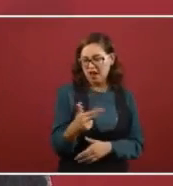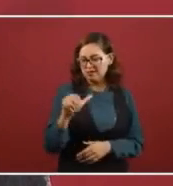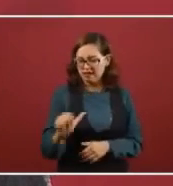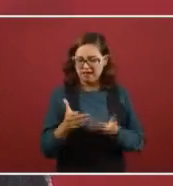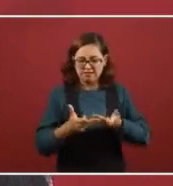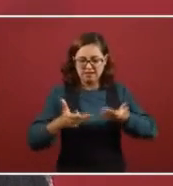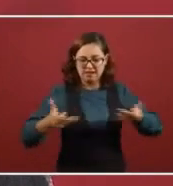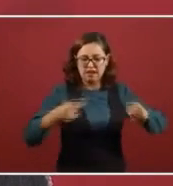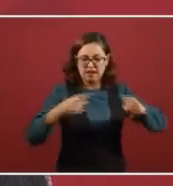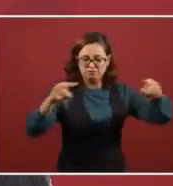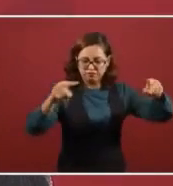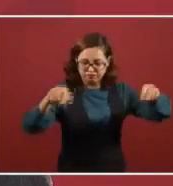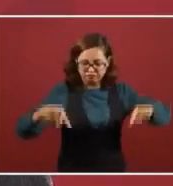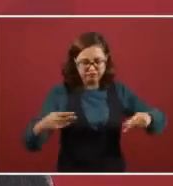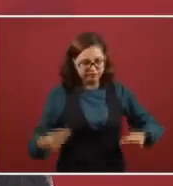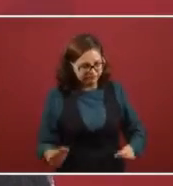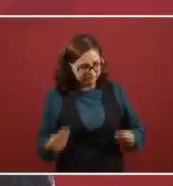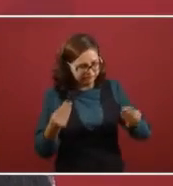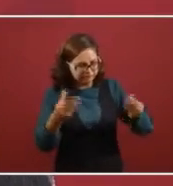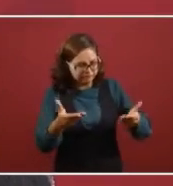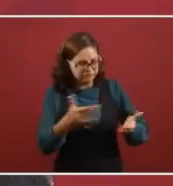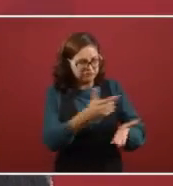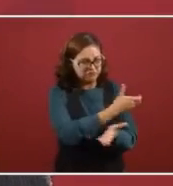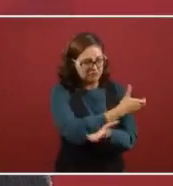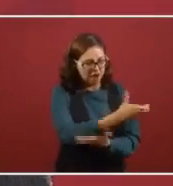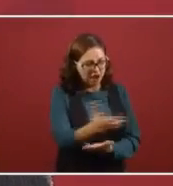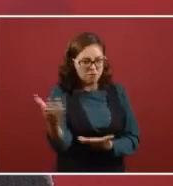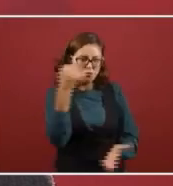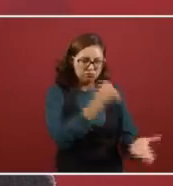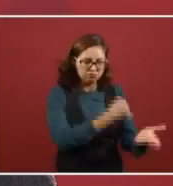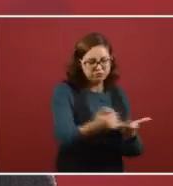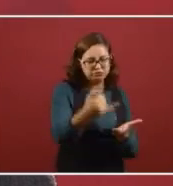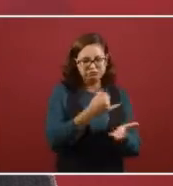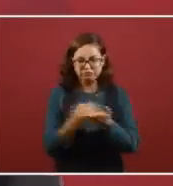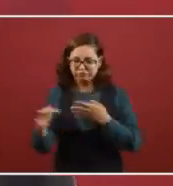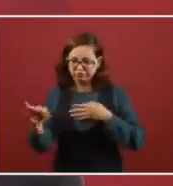18 million, that's how much he gave out of land